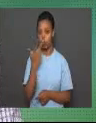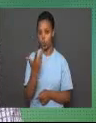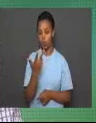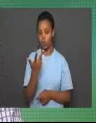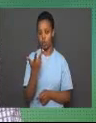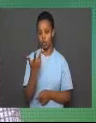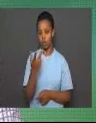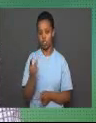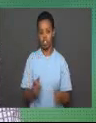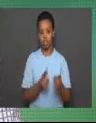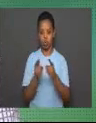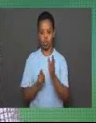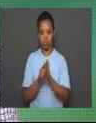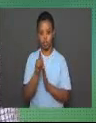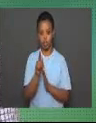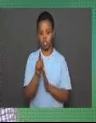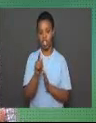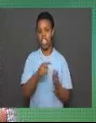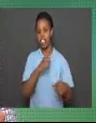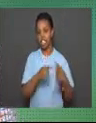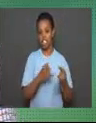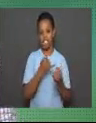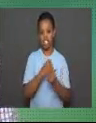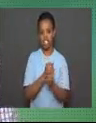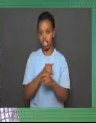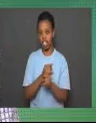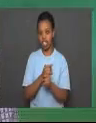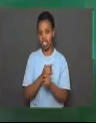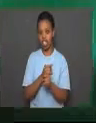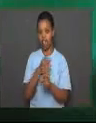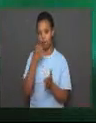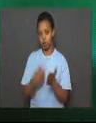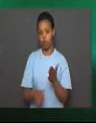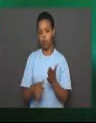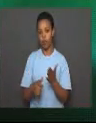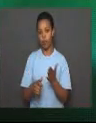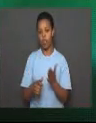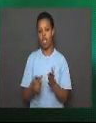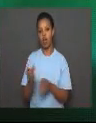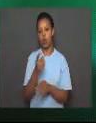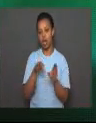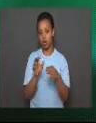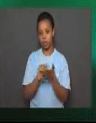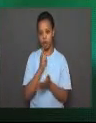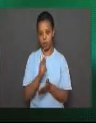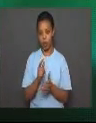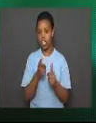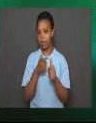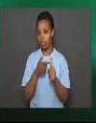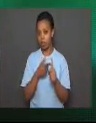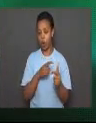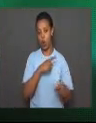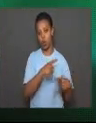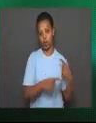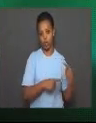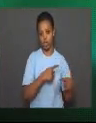techniques made genetic engineering possible. The first was that genes